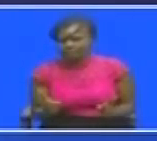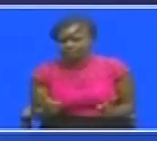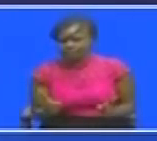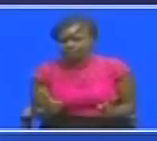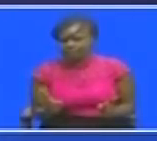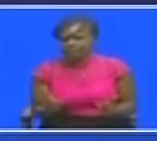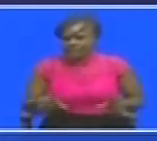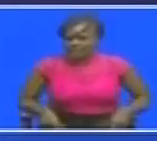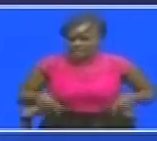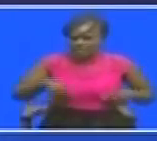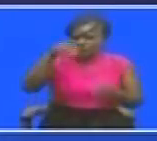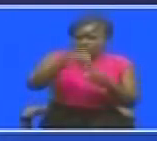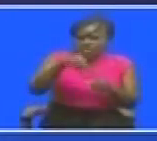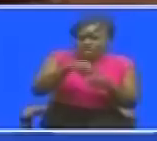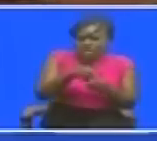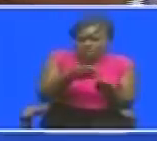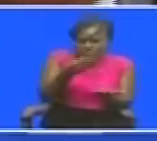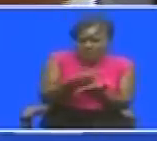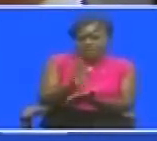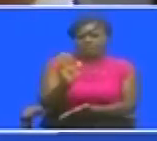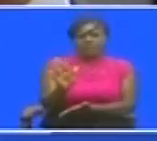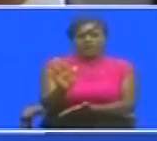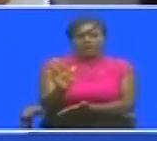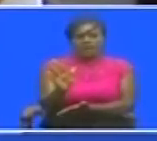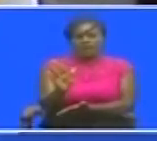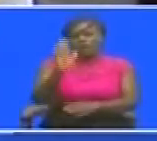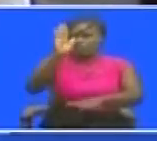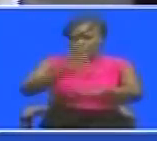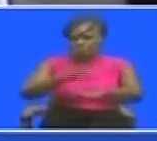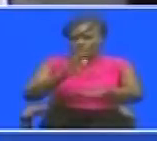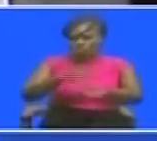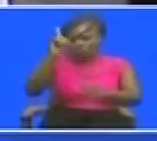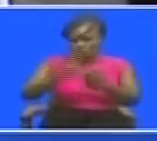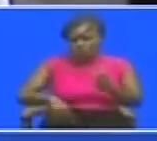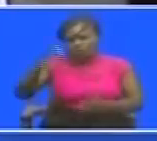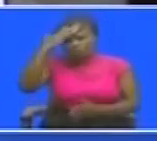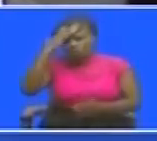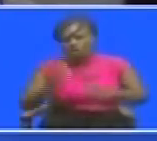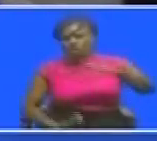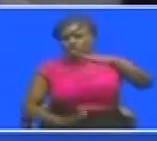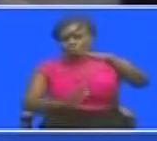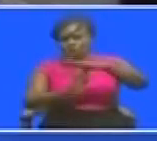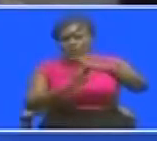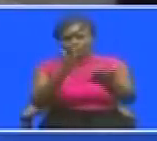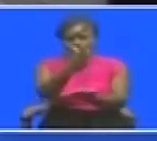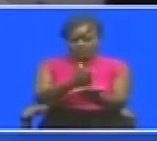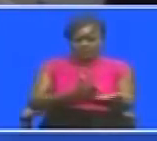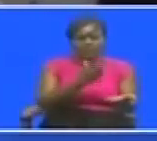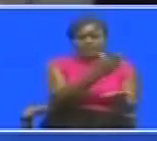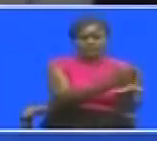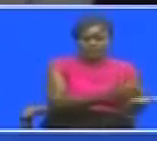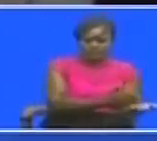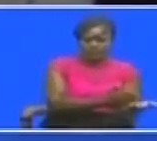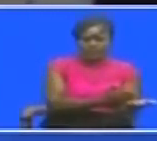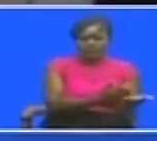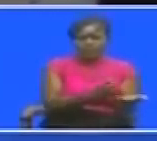you have to live within your means at some times. It's always ideal to identify priority sectors and provide